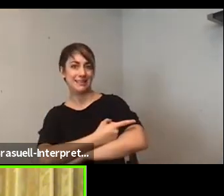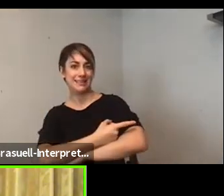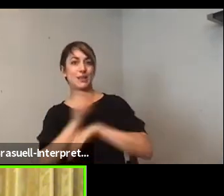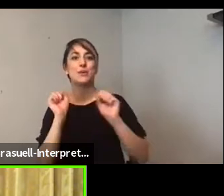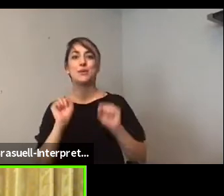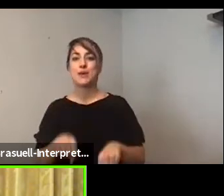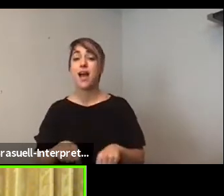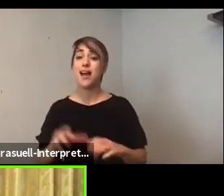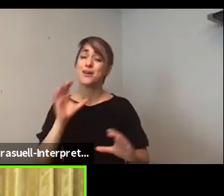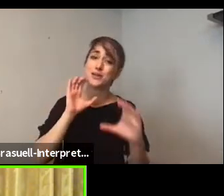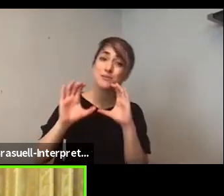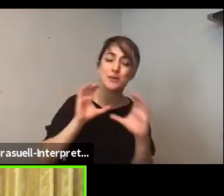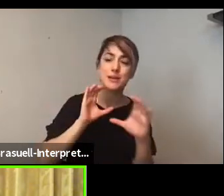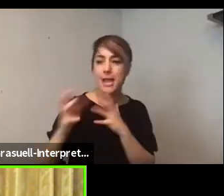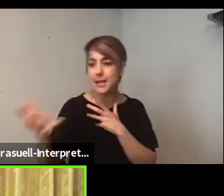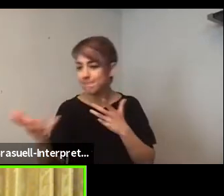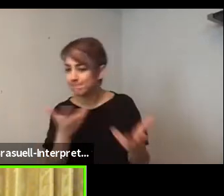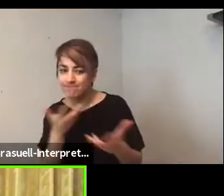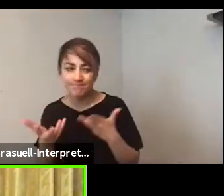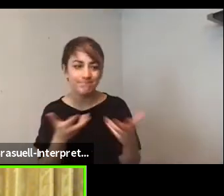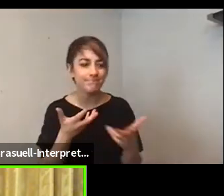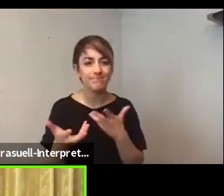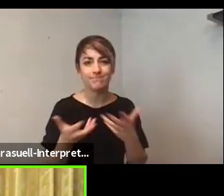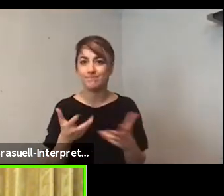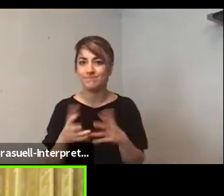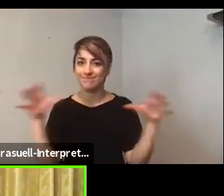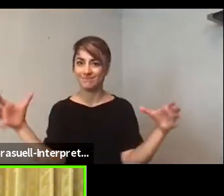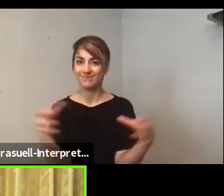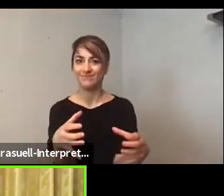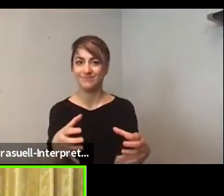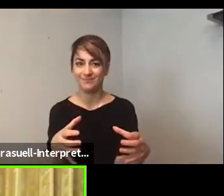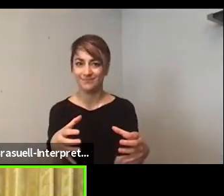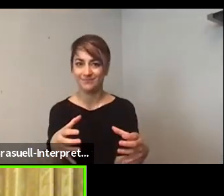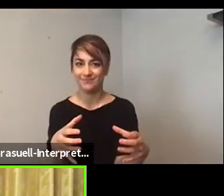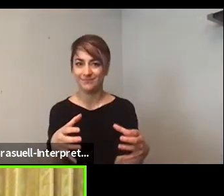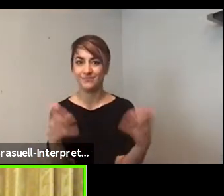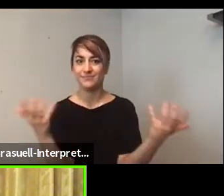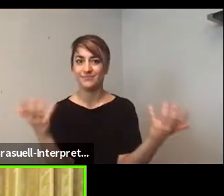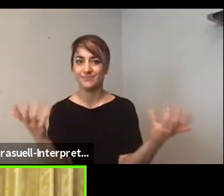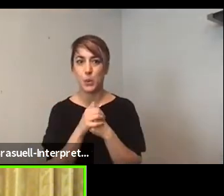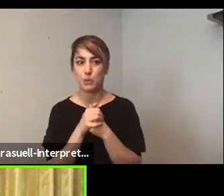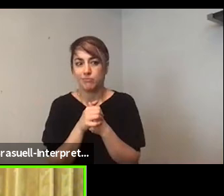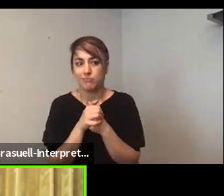on something in each country when others are asleep. So